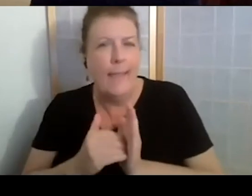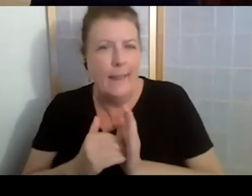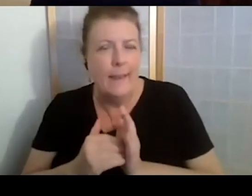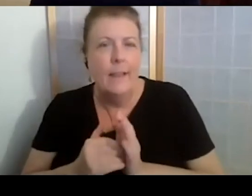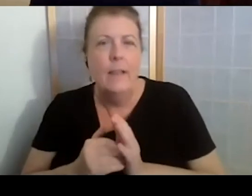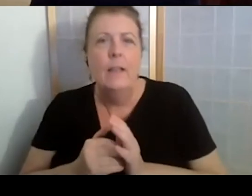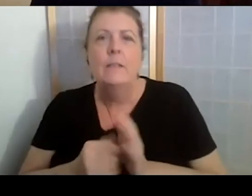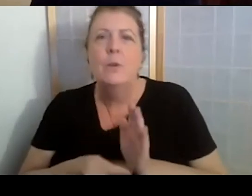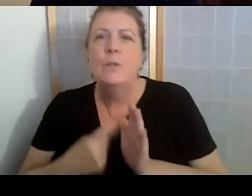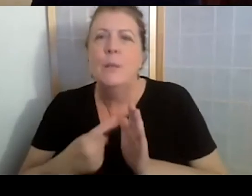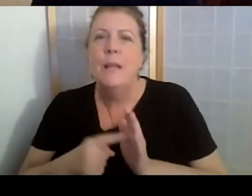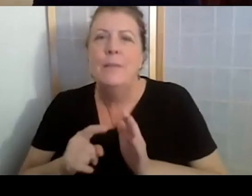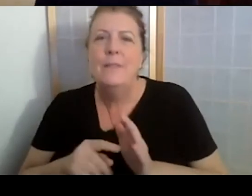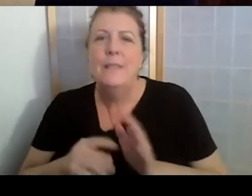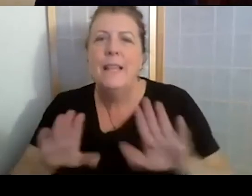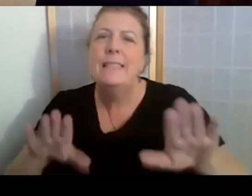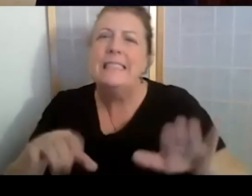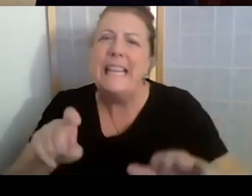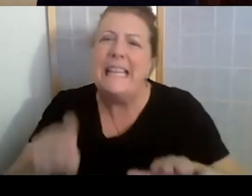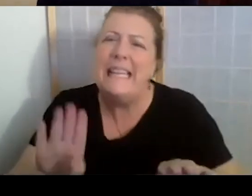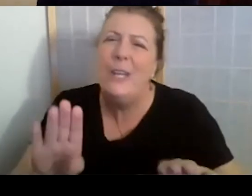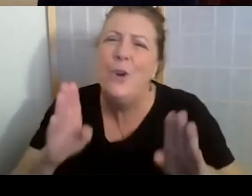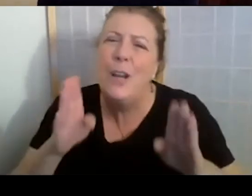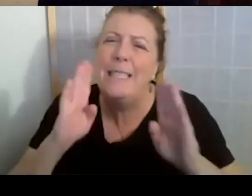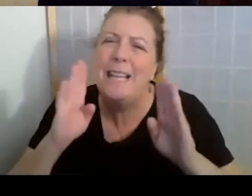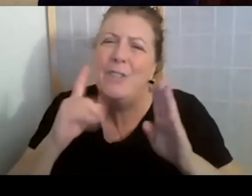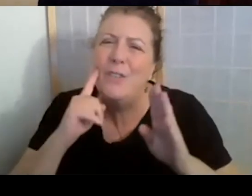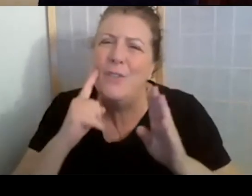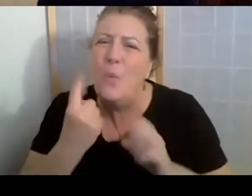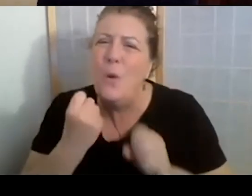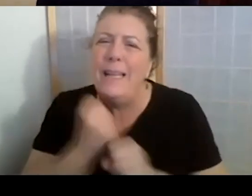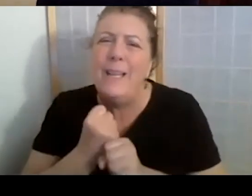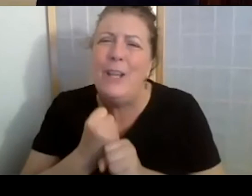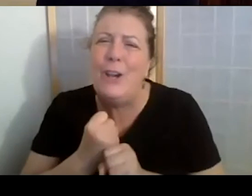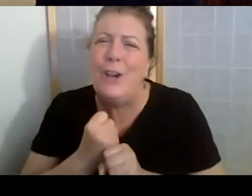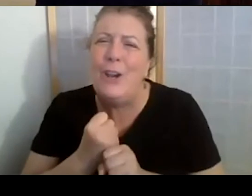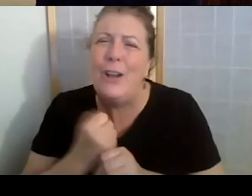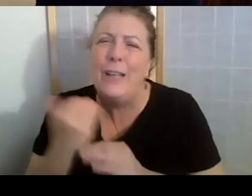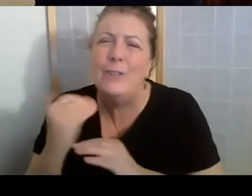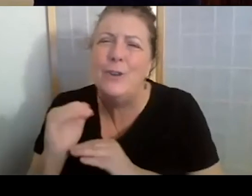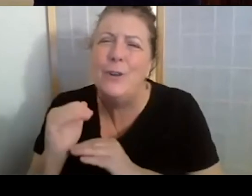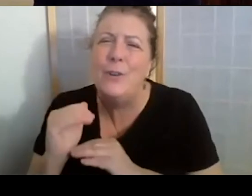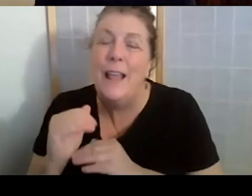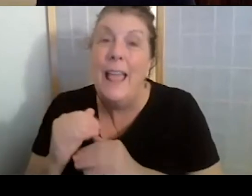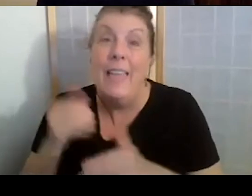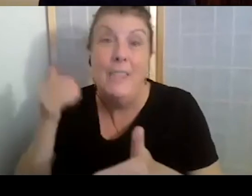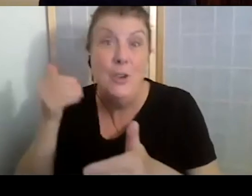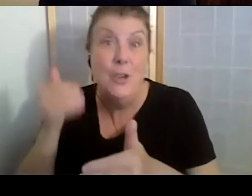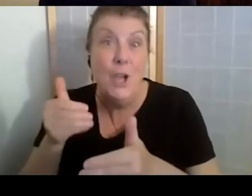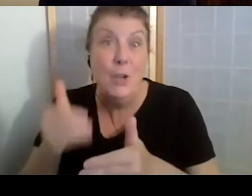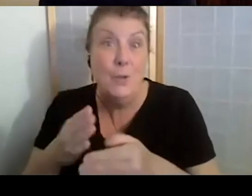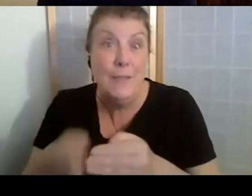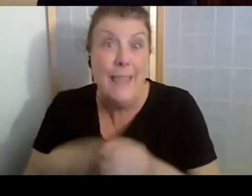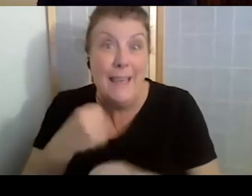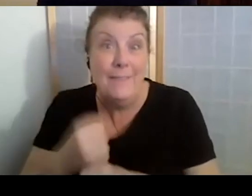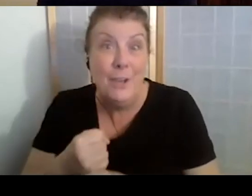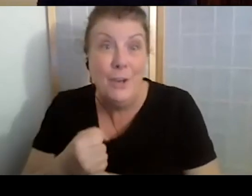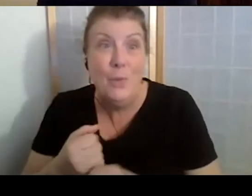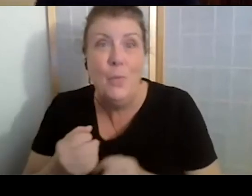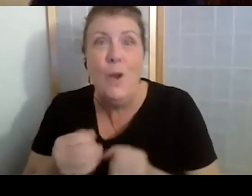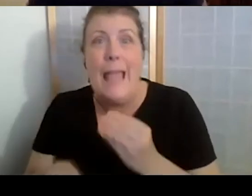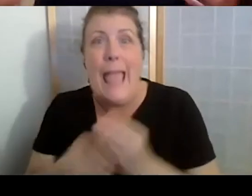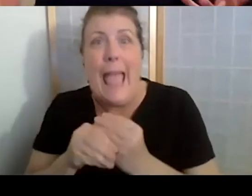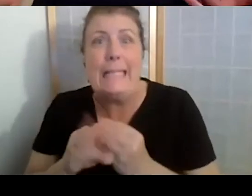attention for like a year. And then, mm-hmm. and then when you get close to the end of the year, you say 6 more months, please.